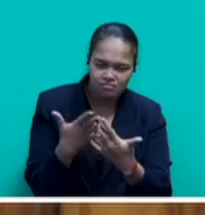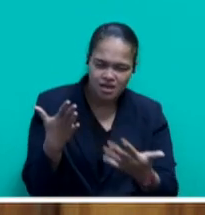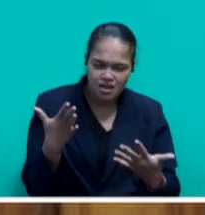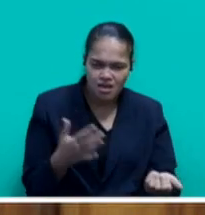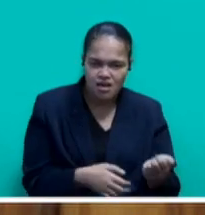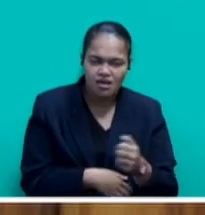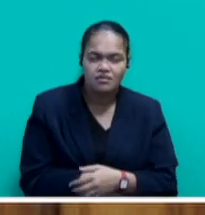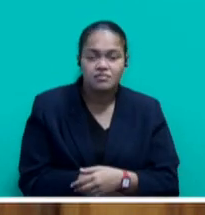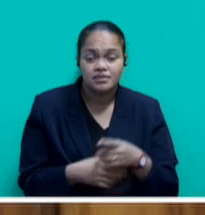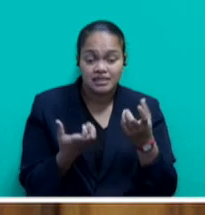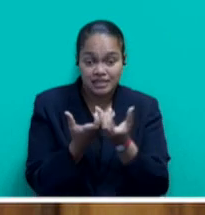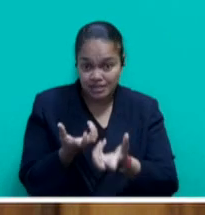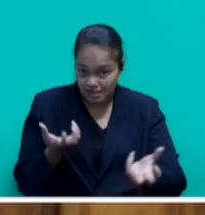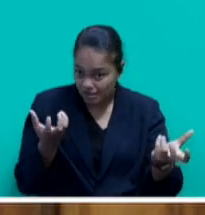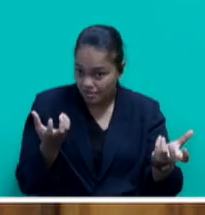which was apparently